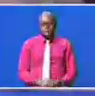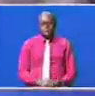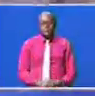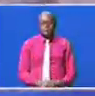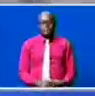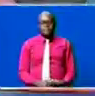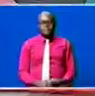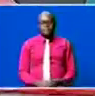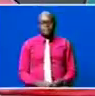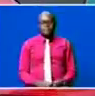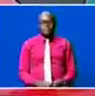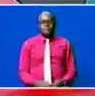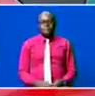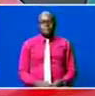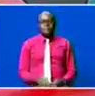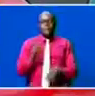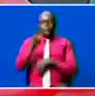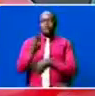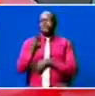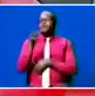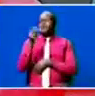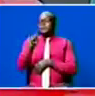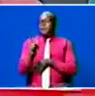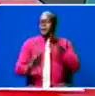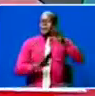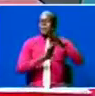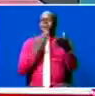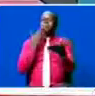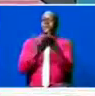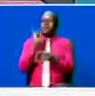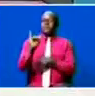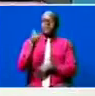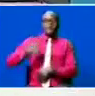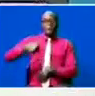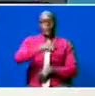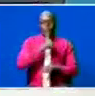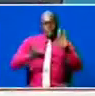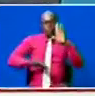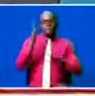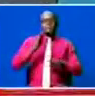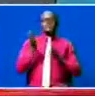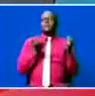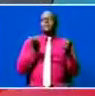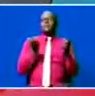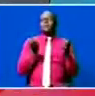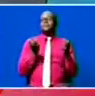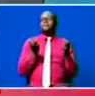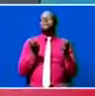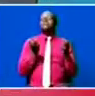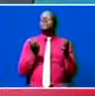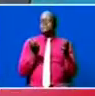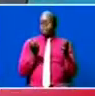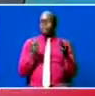News. You're watching KTN Prime. Many thanks for staying with us. Let's take a quick commercial break here on the broadcast. When we come back, we have a lot